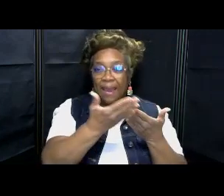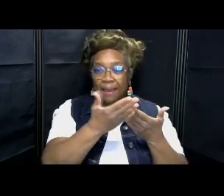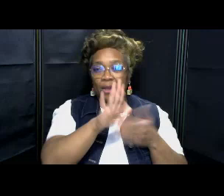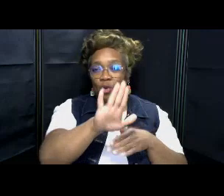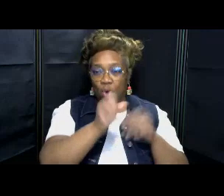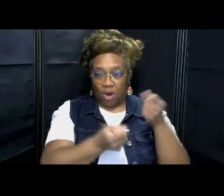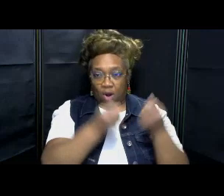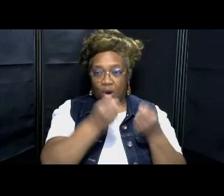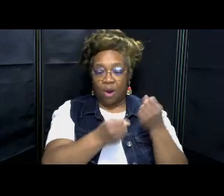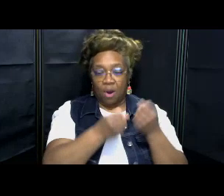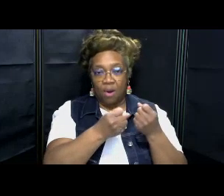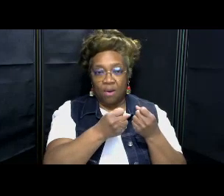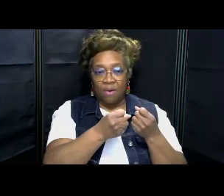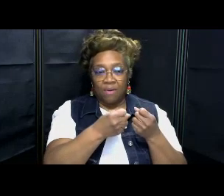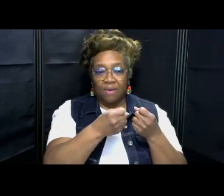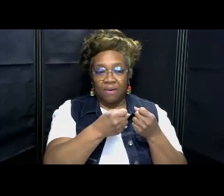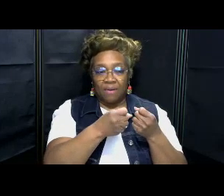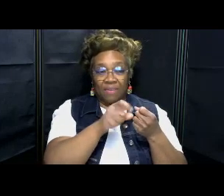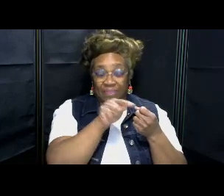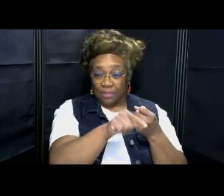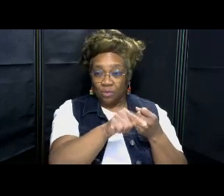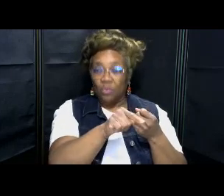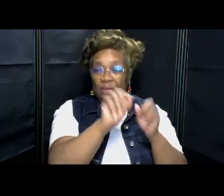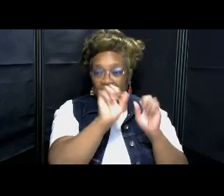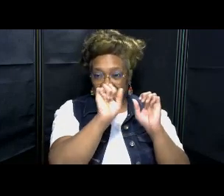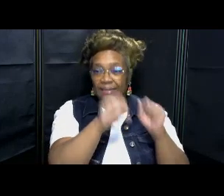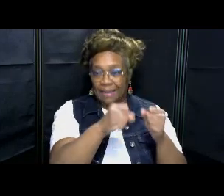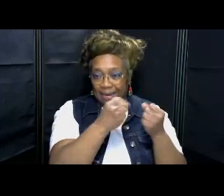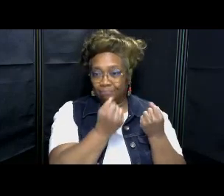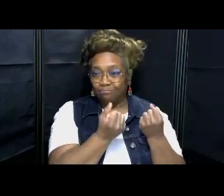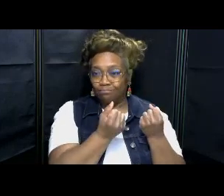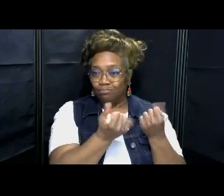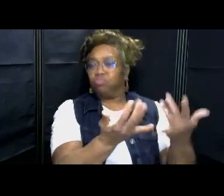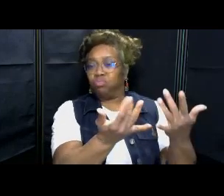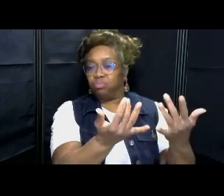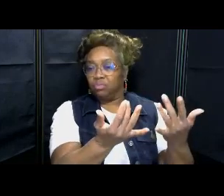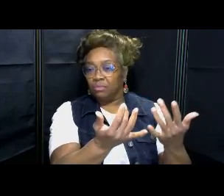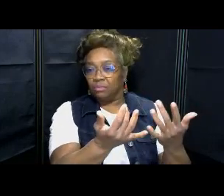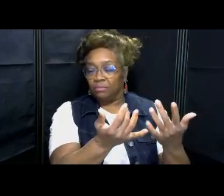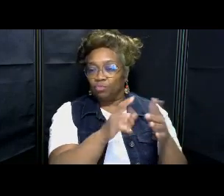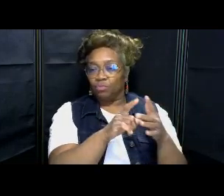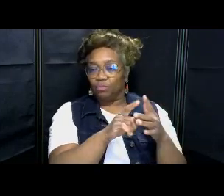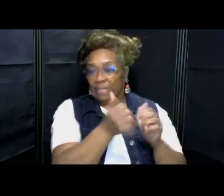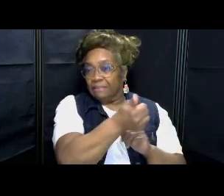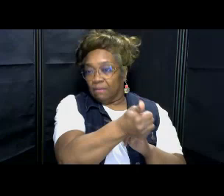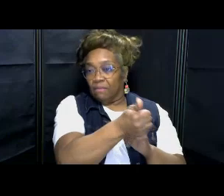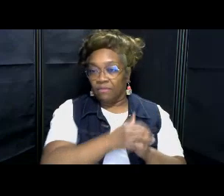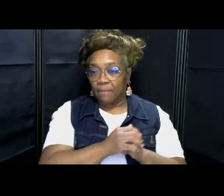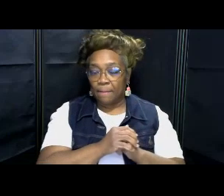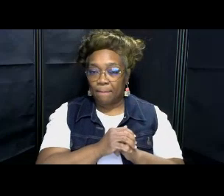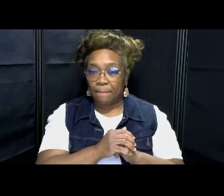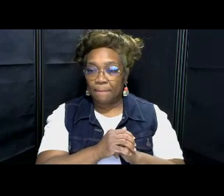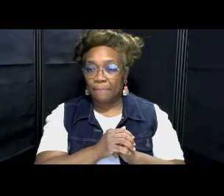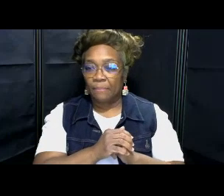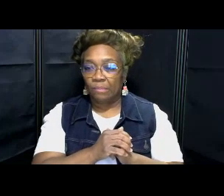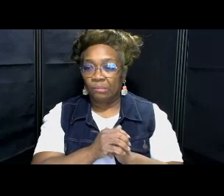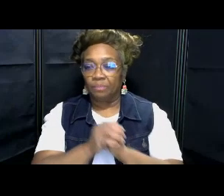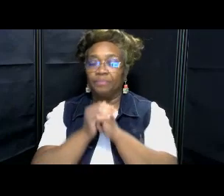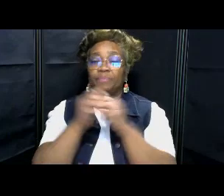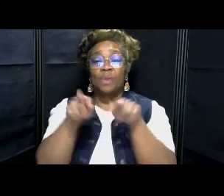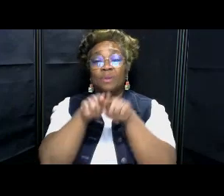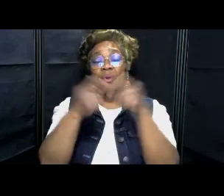car, yes, just having it can just start itself into a fire. They occur while